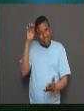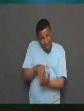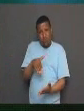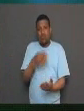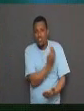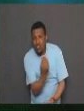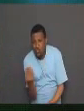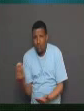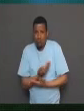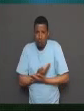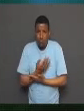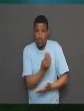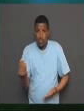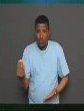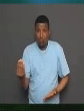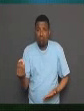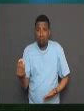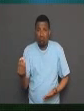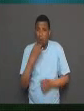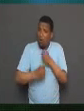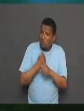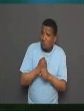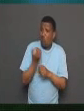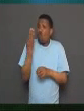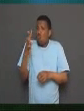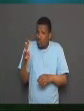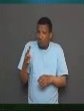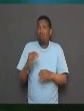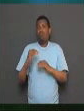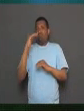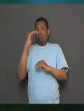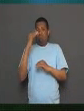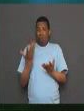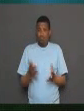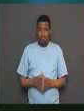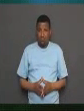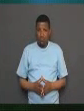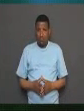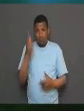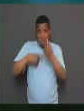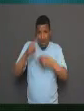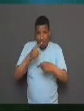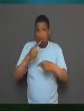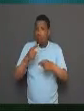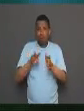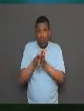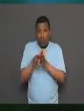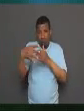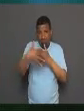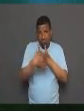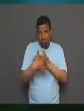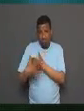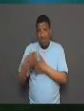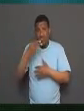430,000 children aged 14 or younger became infected